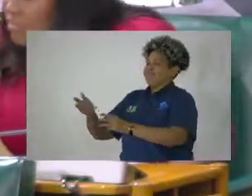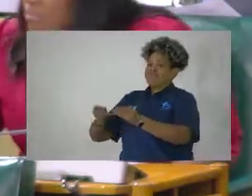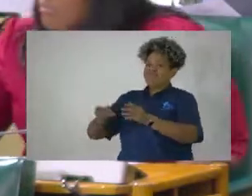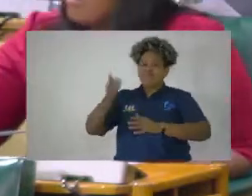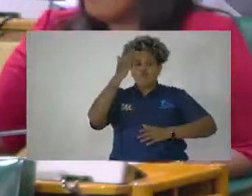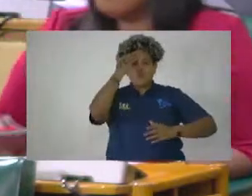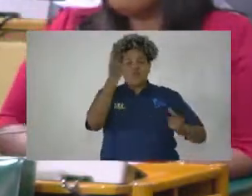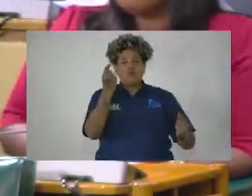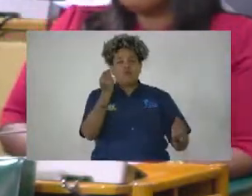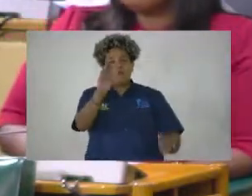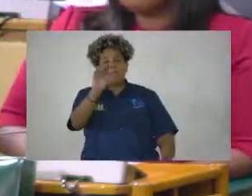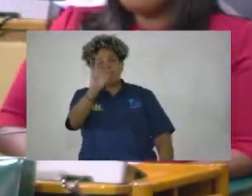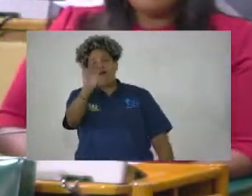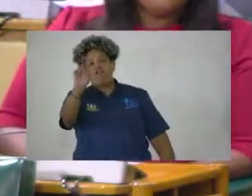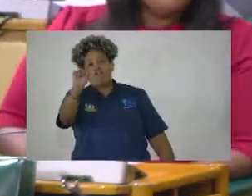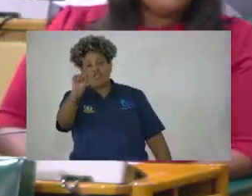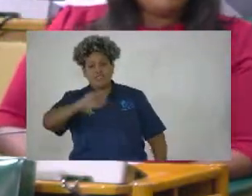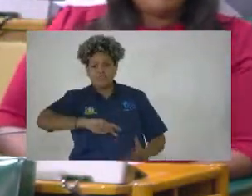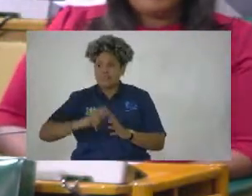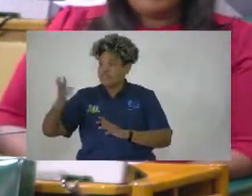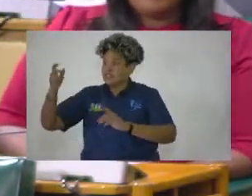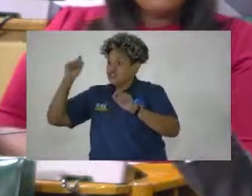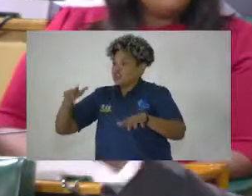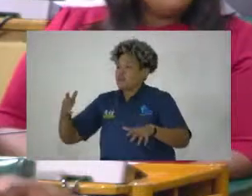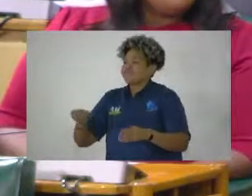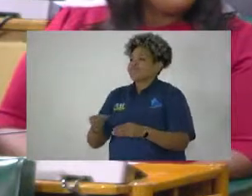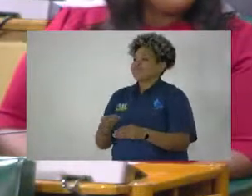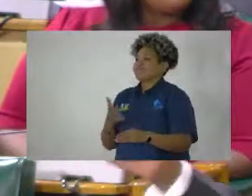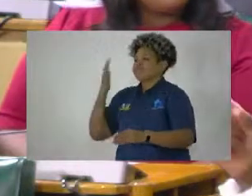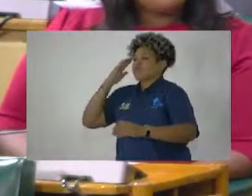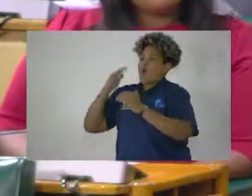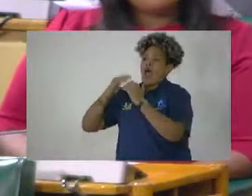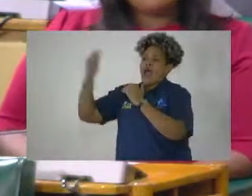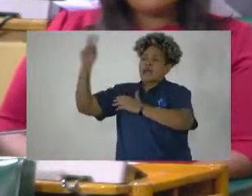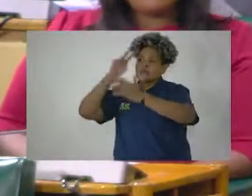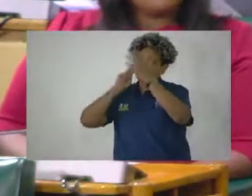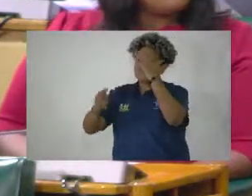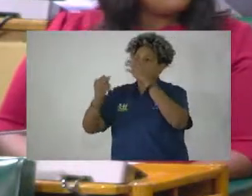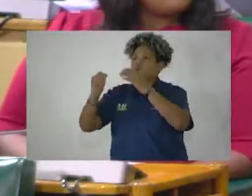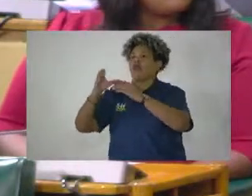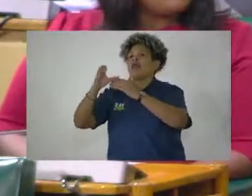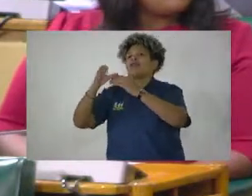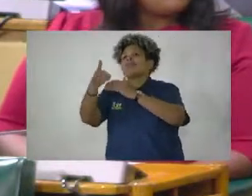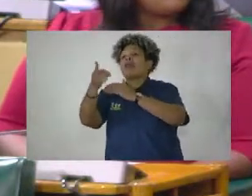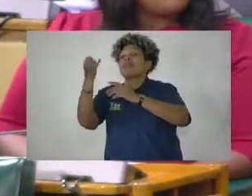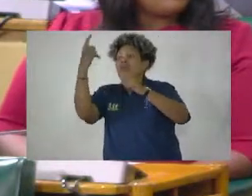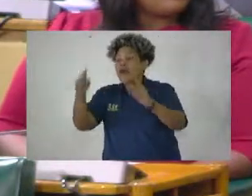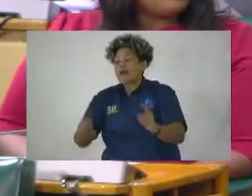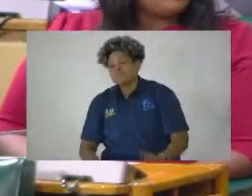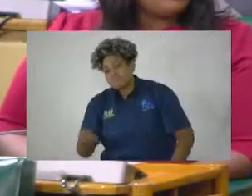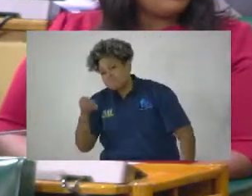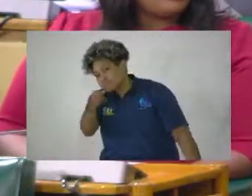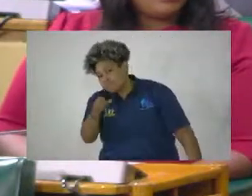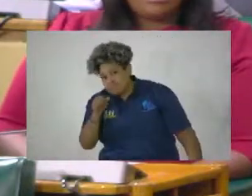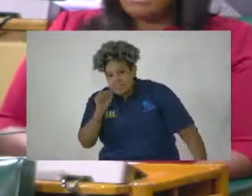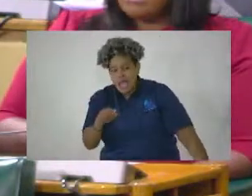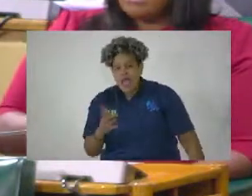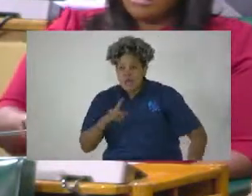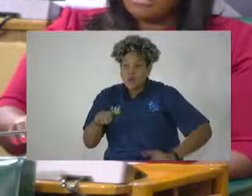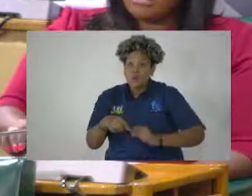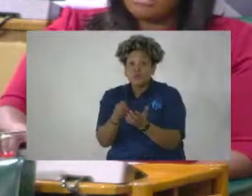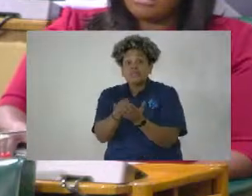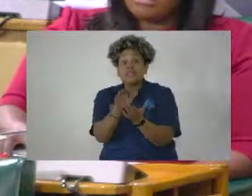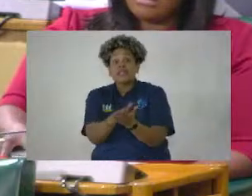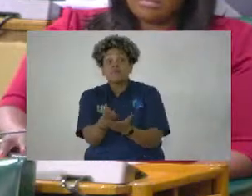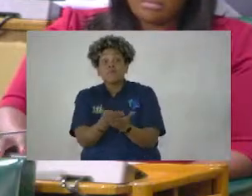and buffers include being ahead of your projections. as we have been. When we tabled the budget in